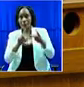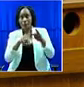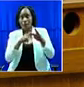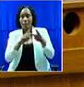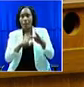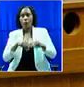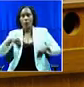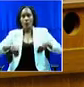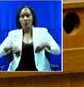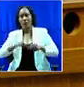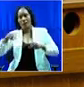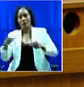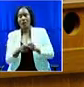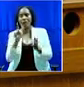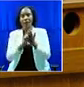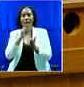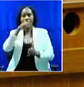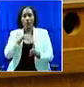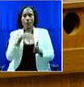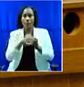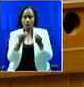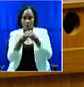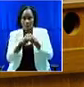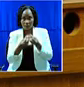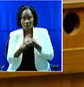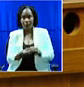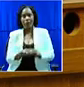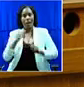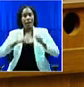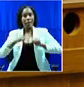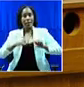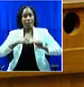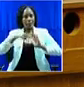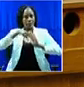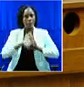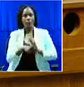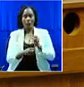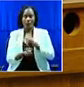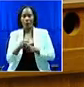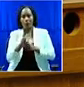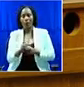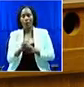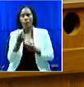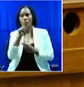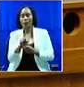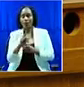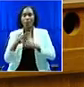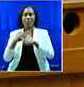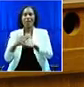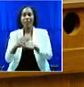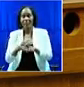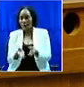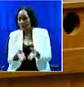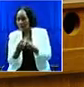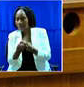illegal schemes. The decisive action we have taken to prevent, to detect, and act